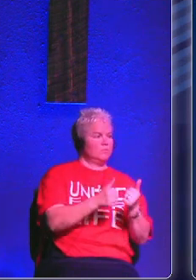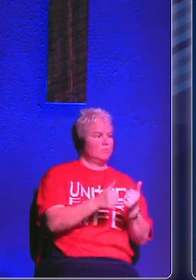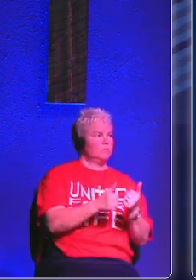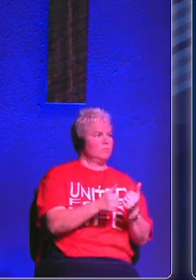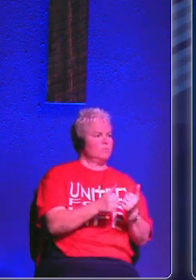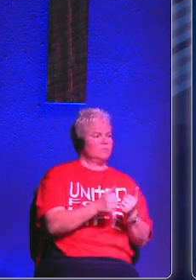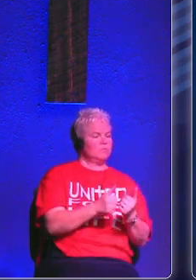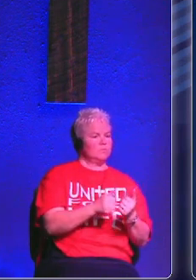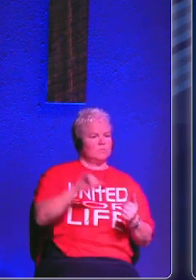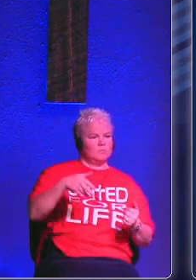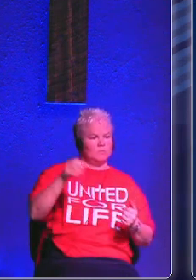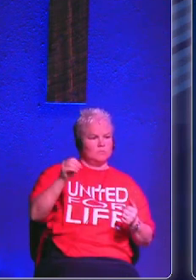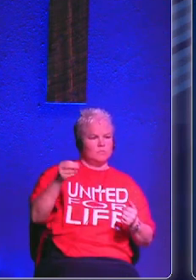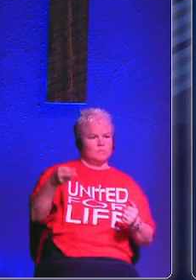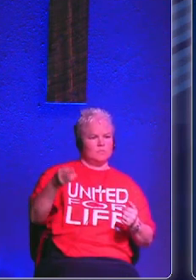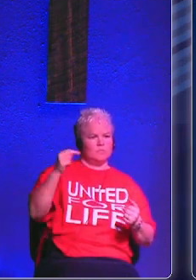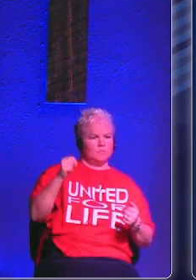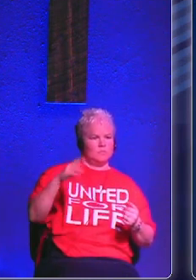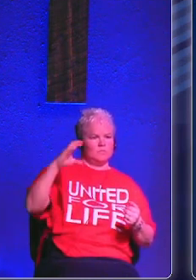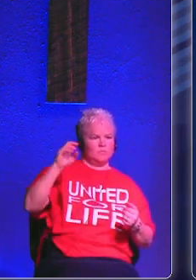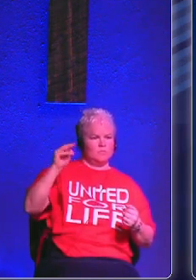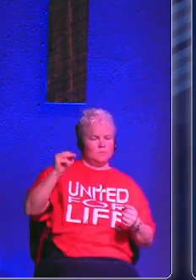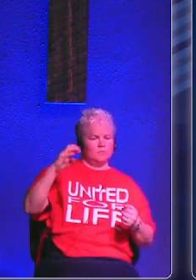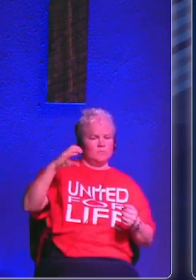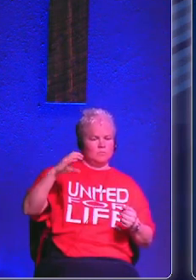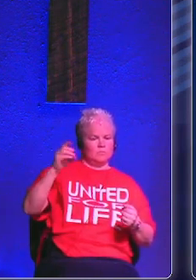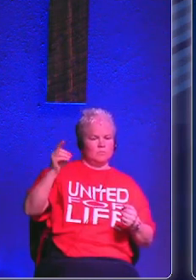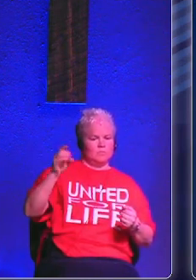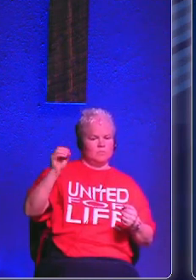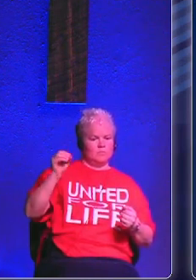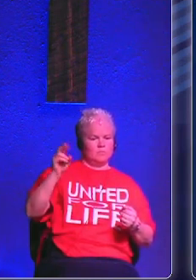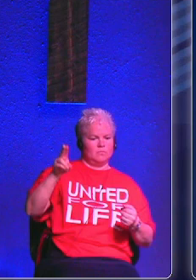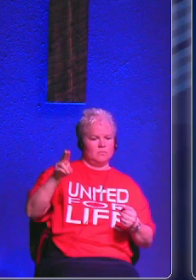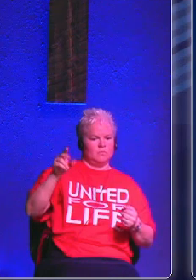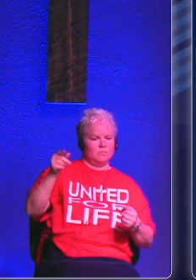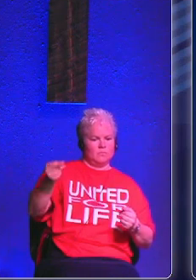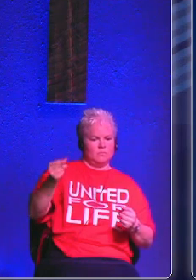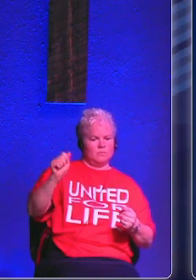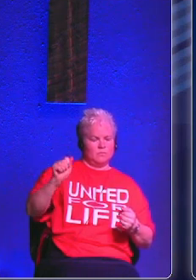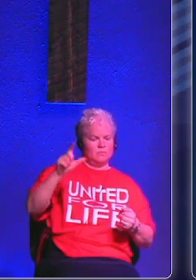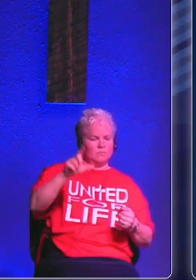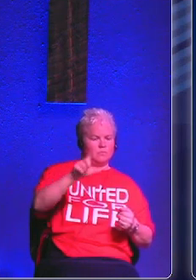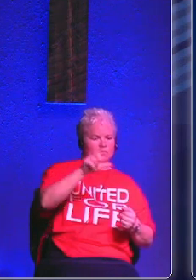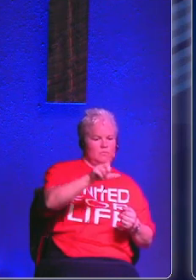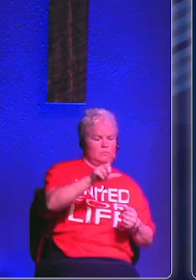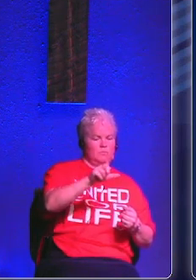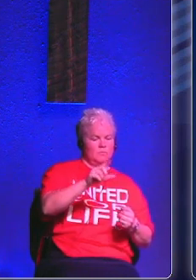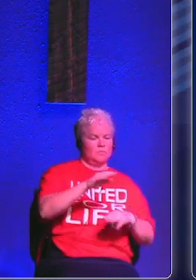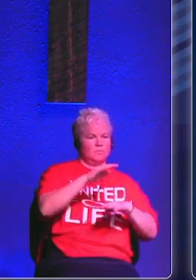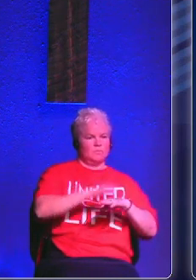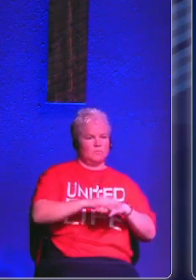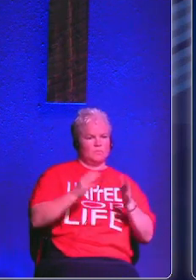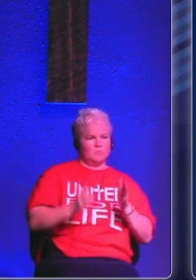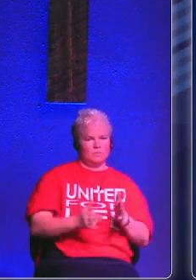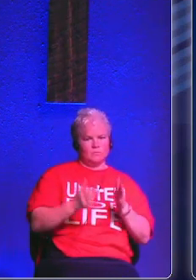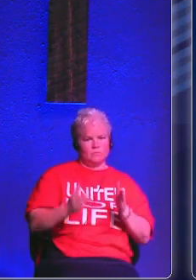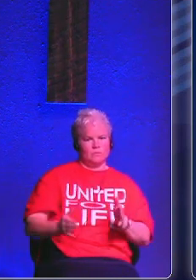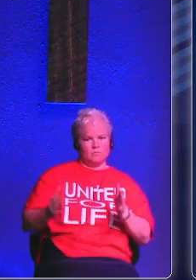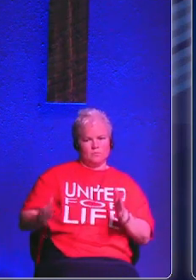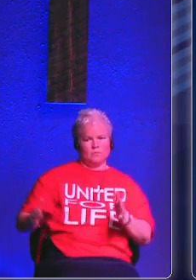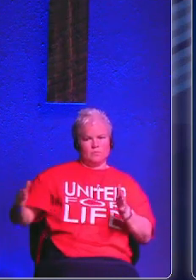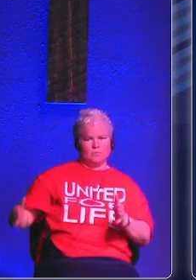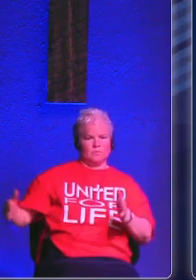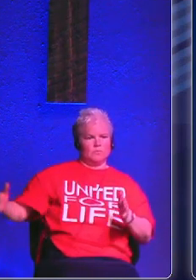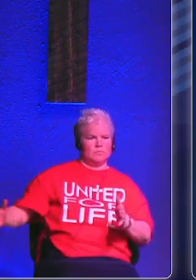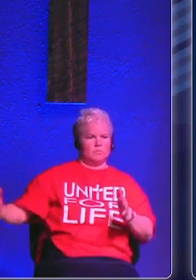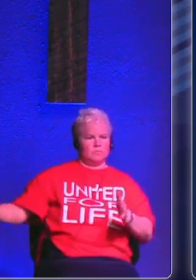I don't know, John McDougall mentioned this to me. He said, Pastor, I know we're not on a series, but every message